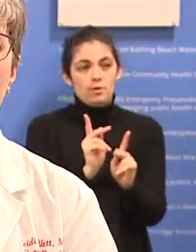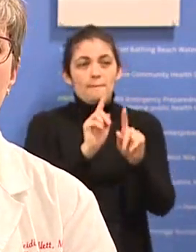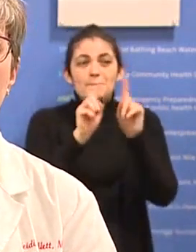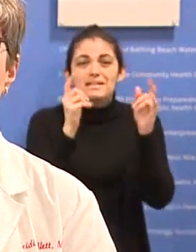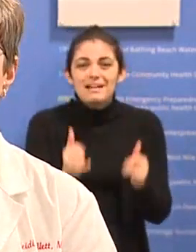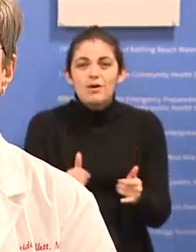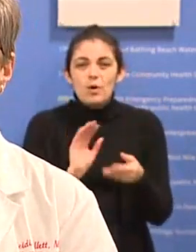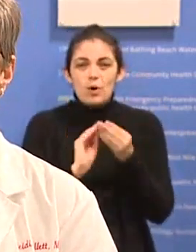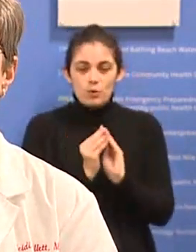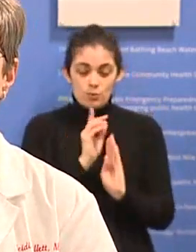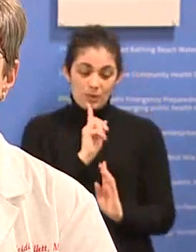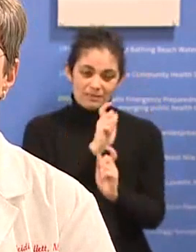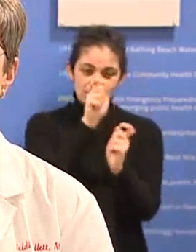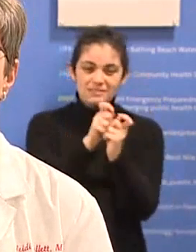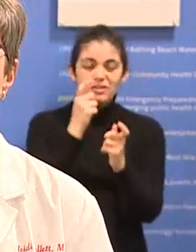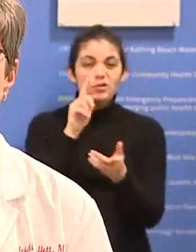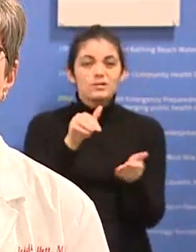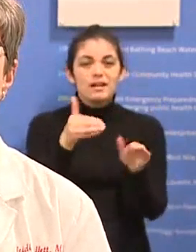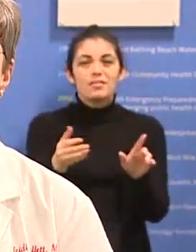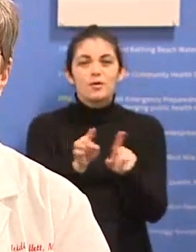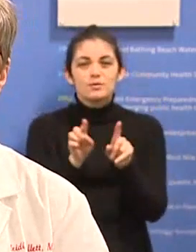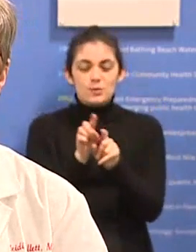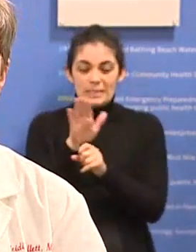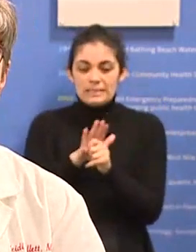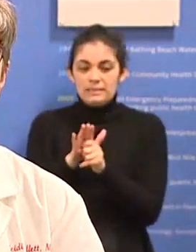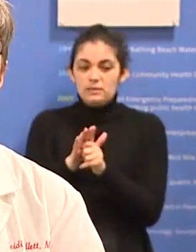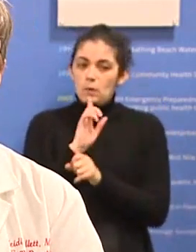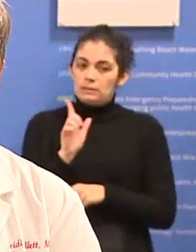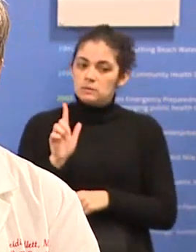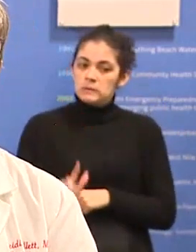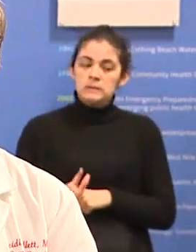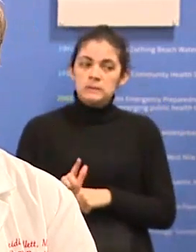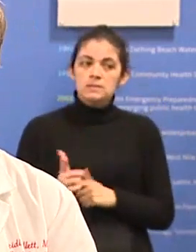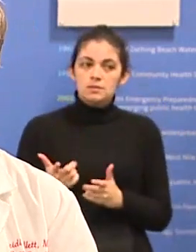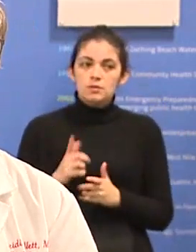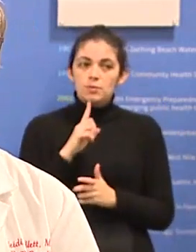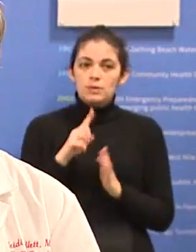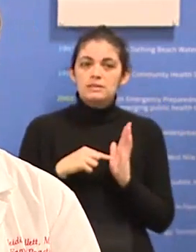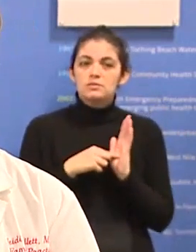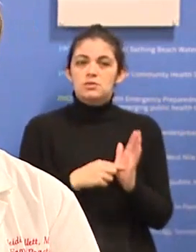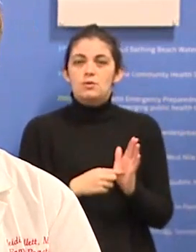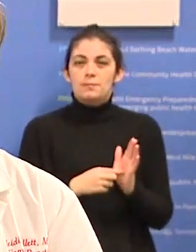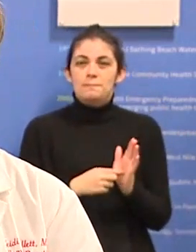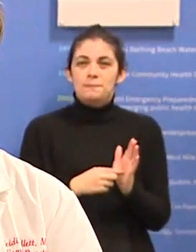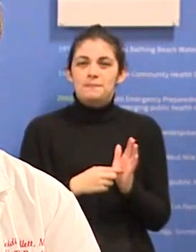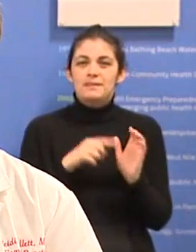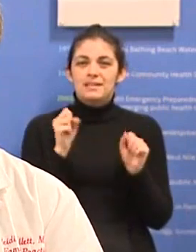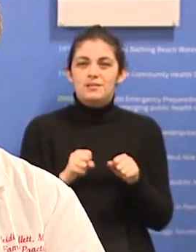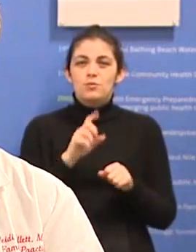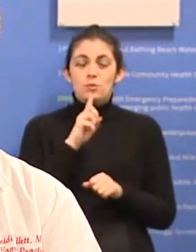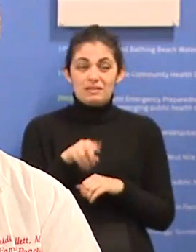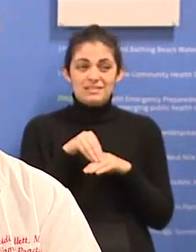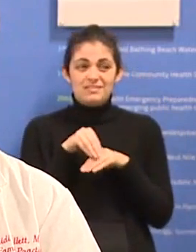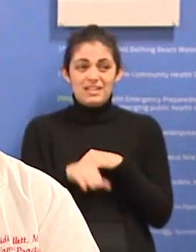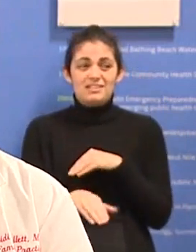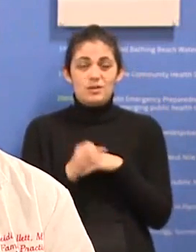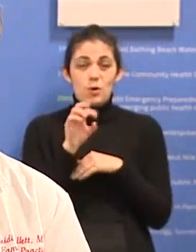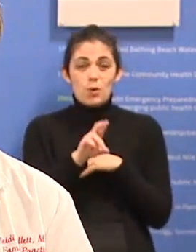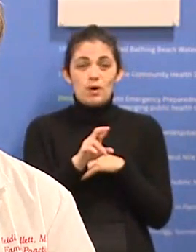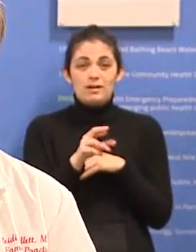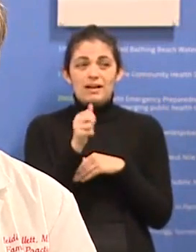now our numbers specifically for deaths in certain municipalities are so low that it could very well, what I say up here could very well give